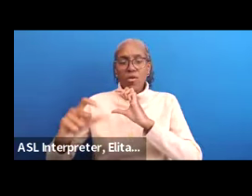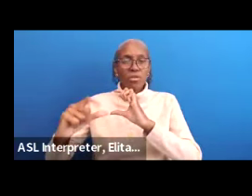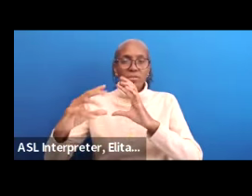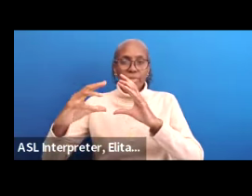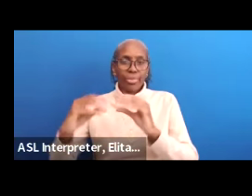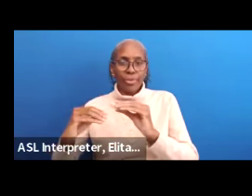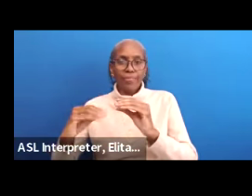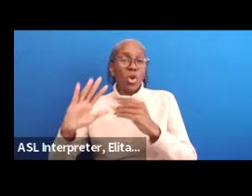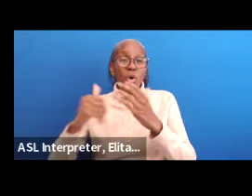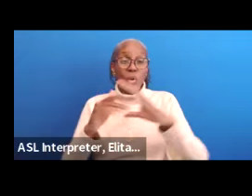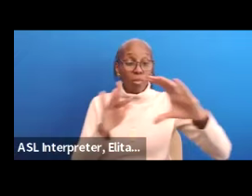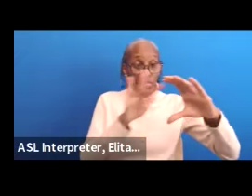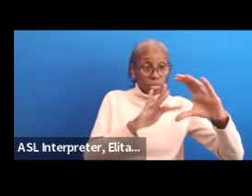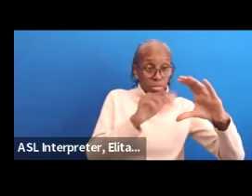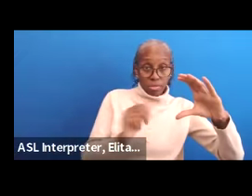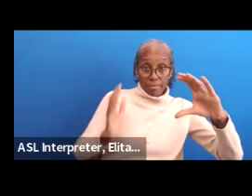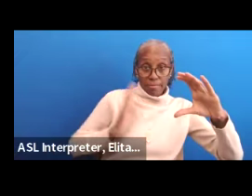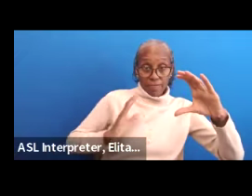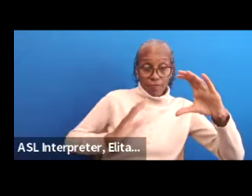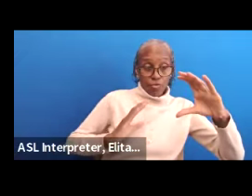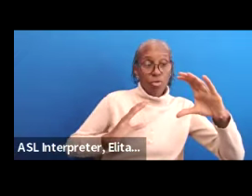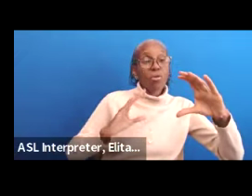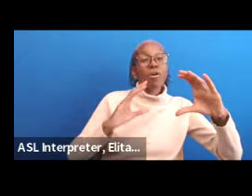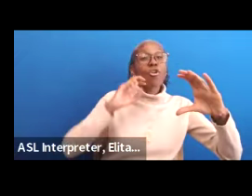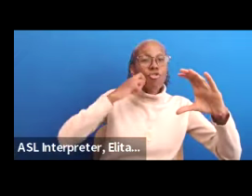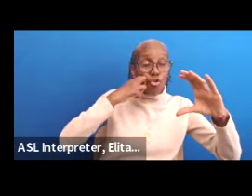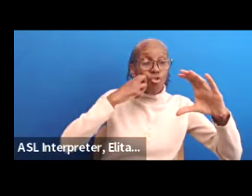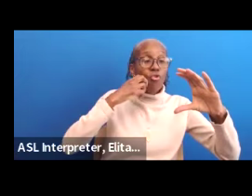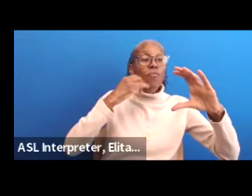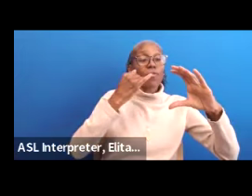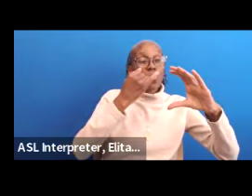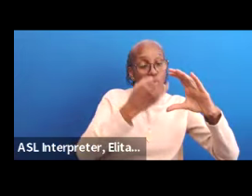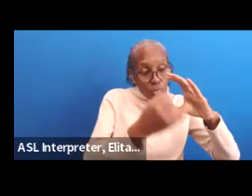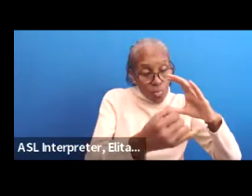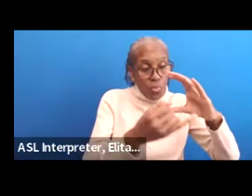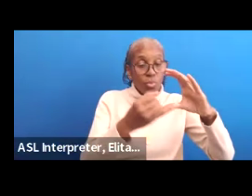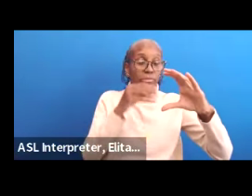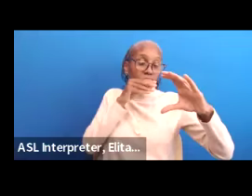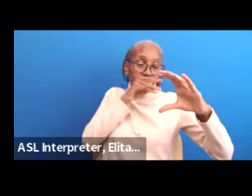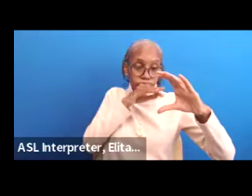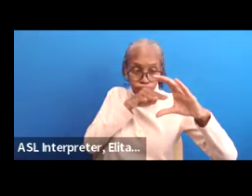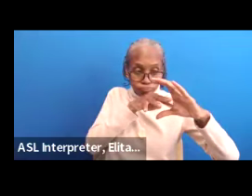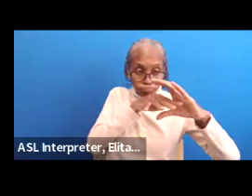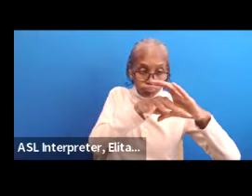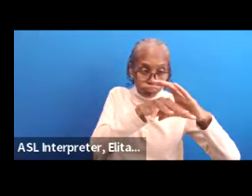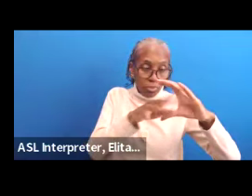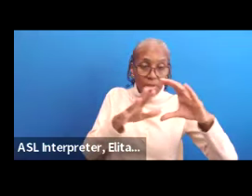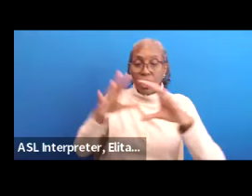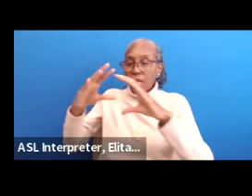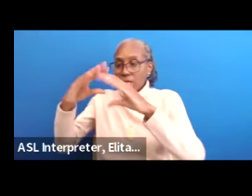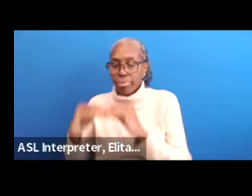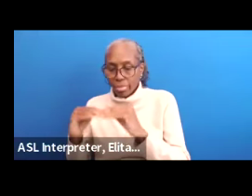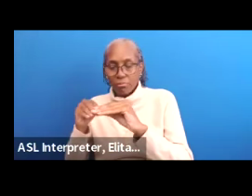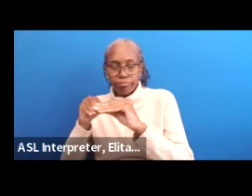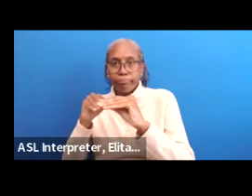up all the space where the nerves and spinal cord and spinal nerves were before.